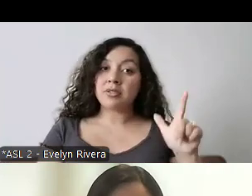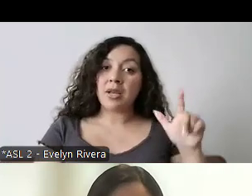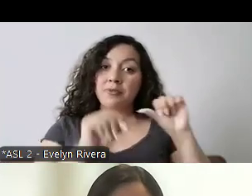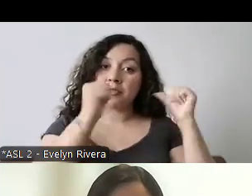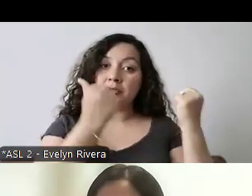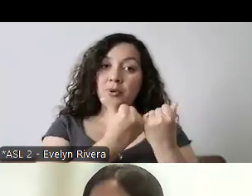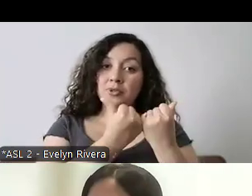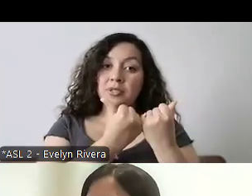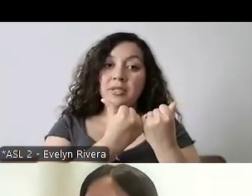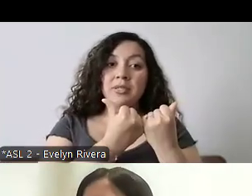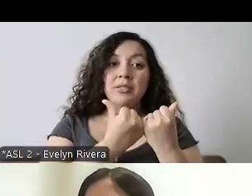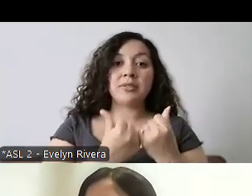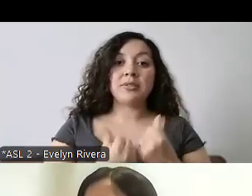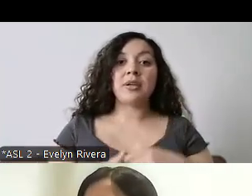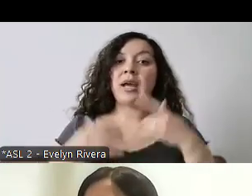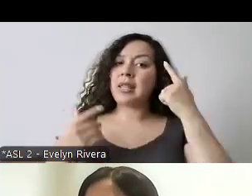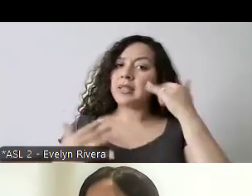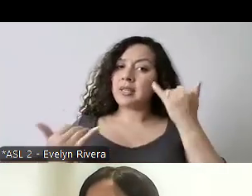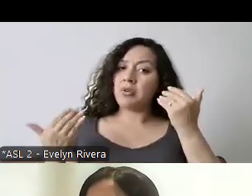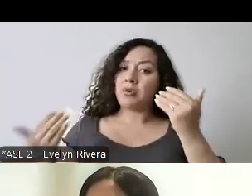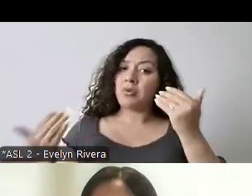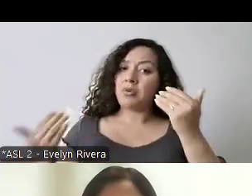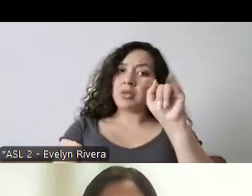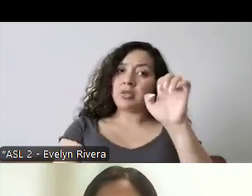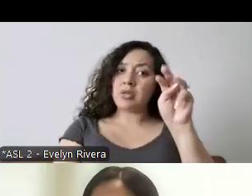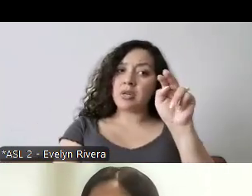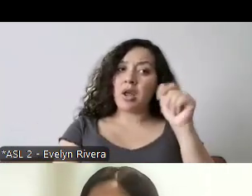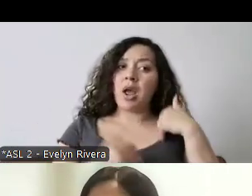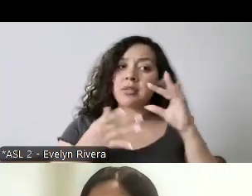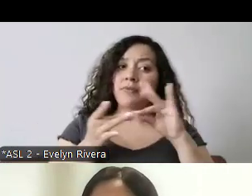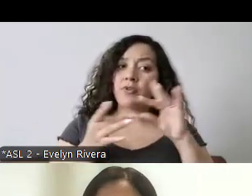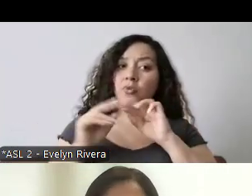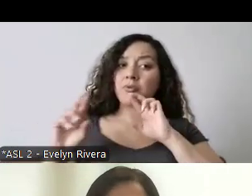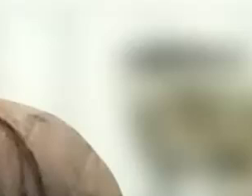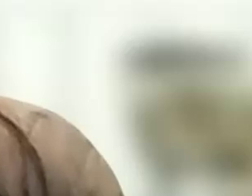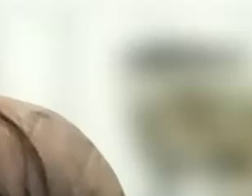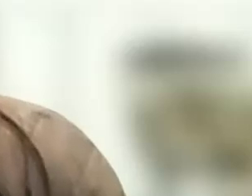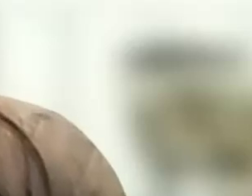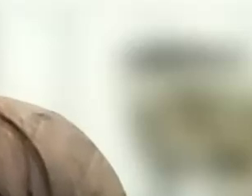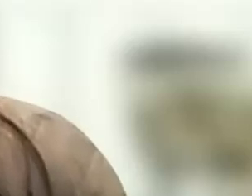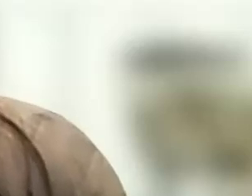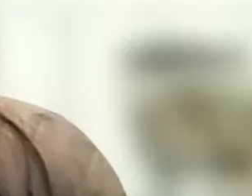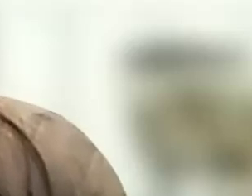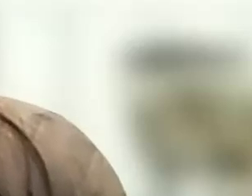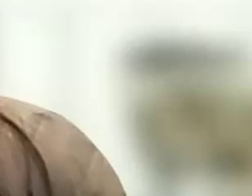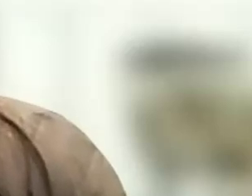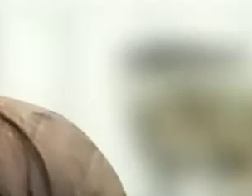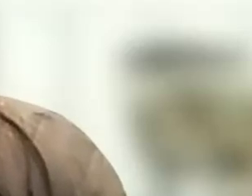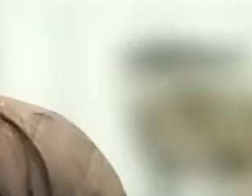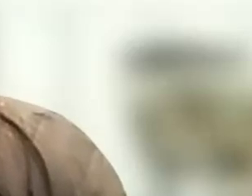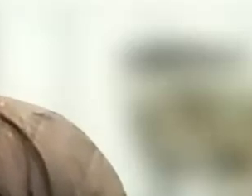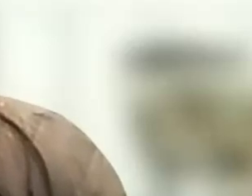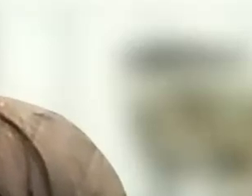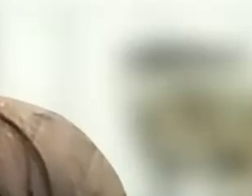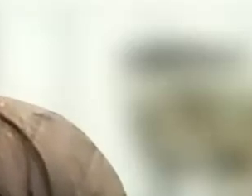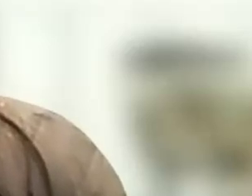has some verbal report. Or Hi, everyone. Good afternoon. I'm Tina Fung from California